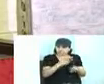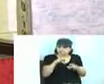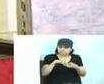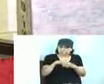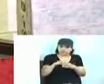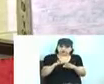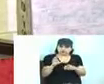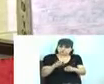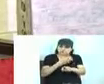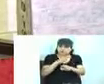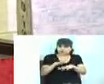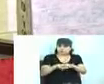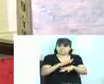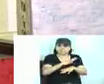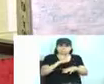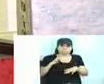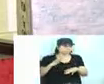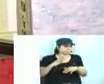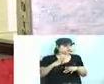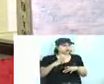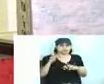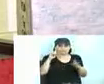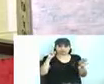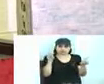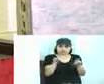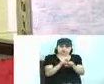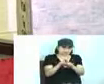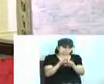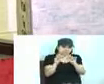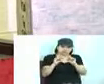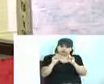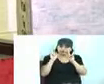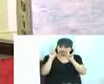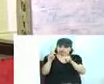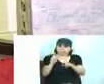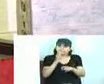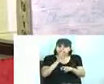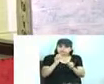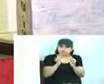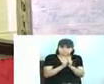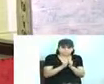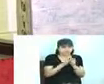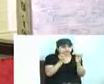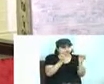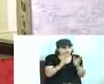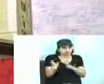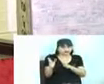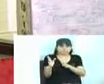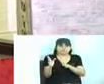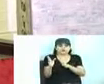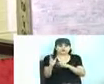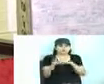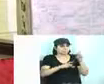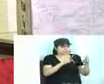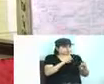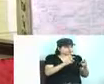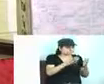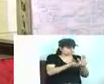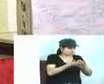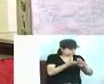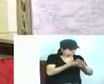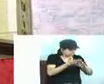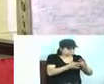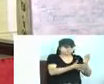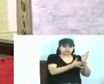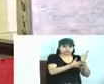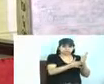is also on our board, has agreed to be the person that you can go and talk to. We are going to organize that. We need people to run the technology,